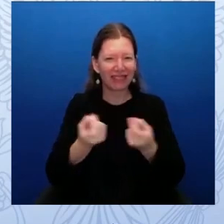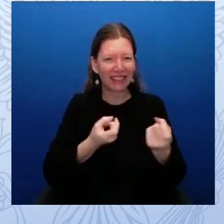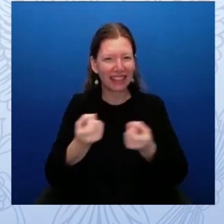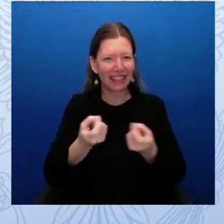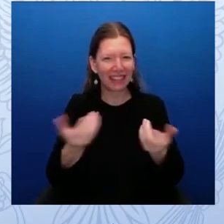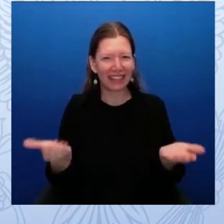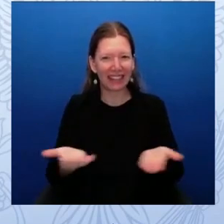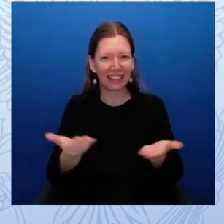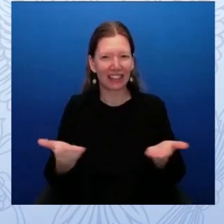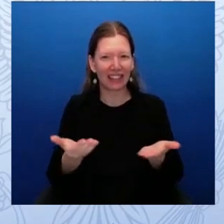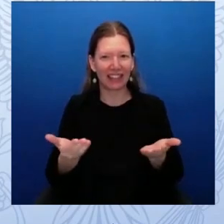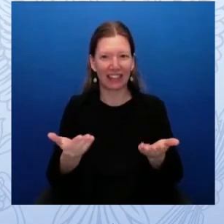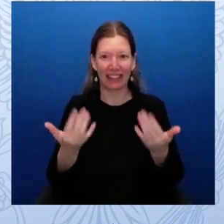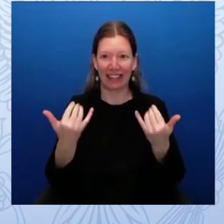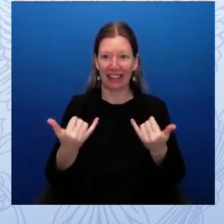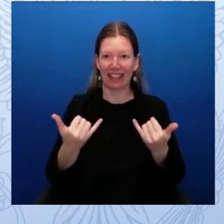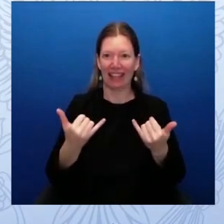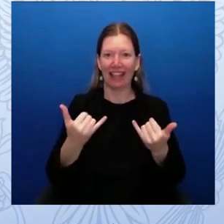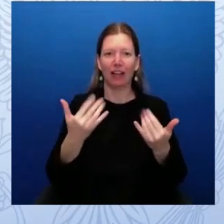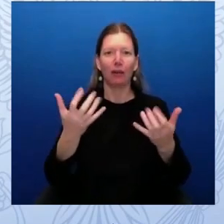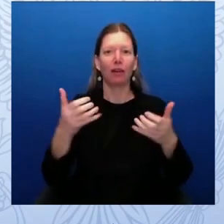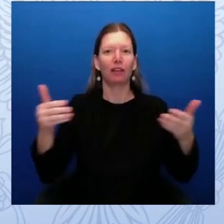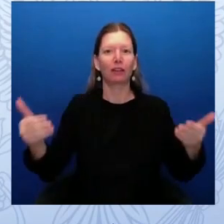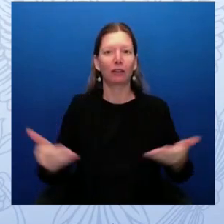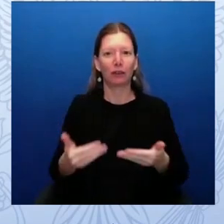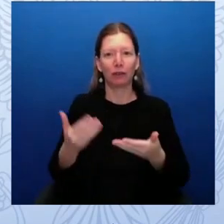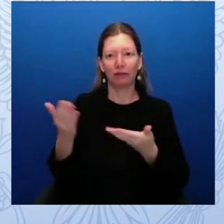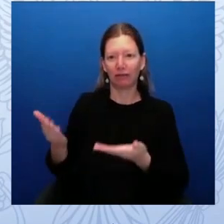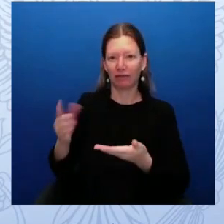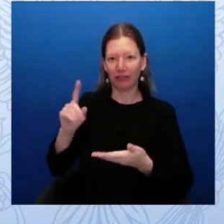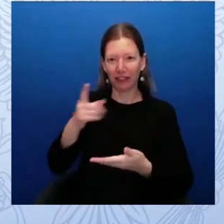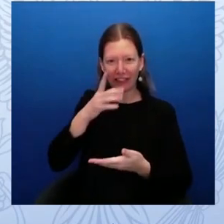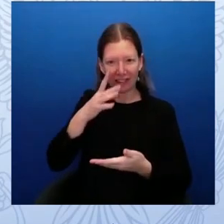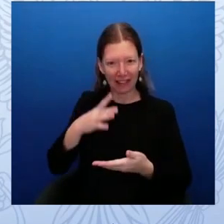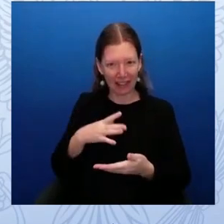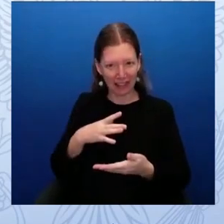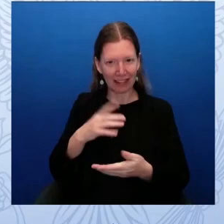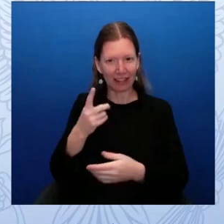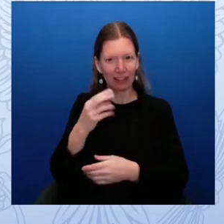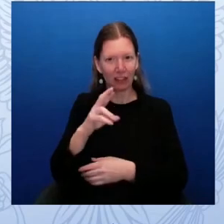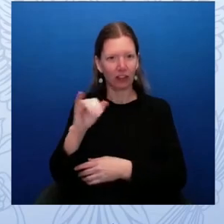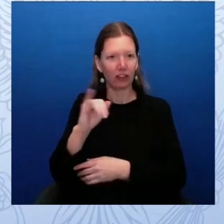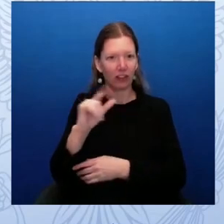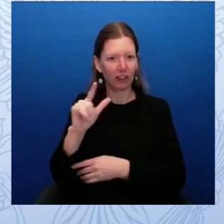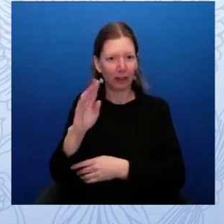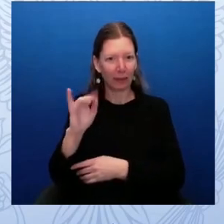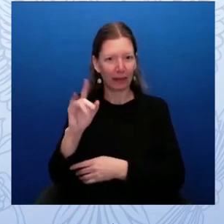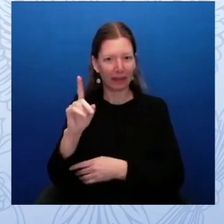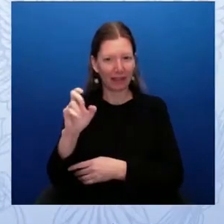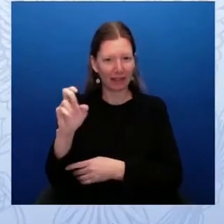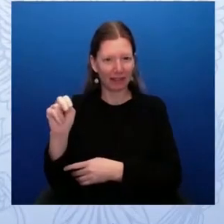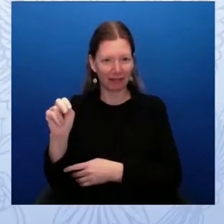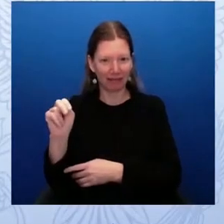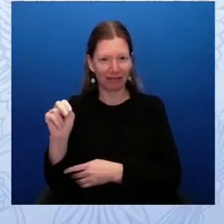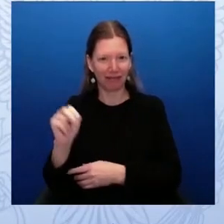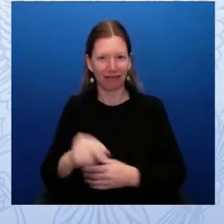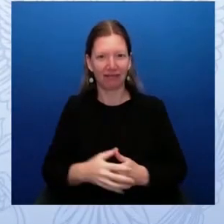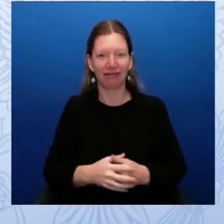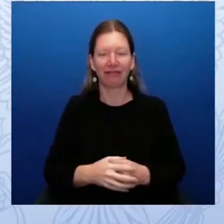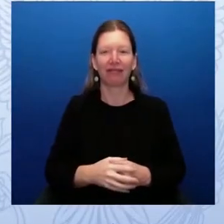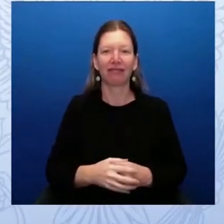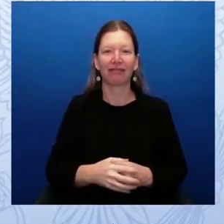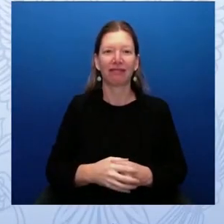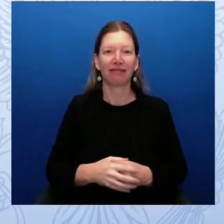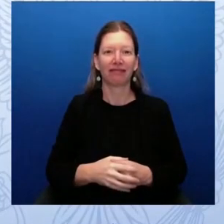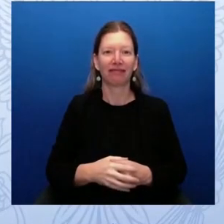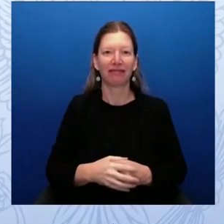Lady Dr. Jill Biden. Oh, thank you. My gosh, that was really a compliment, wasn't it? Wow.